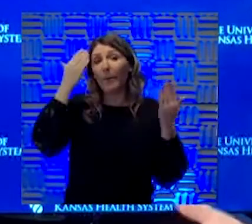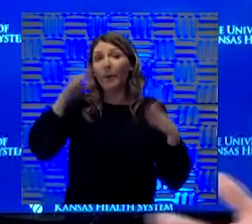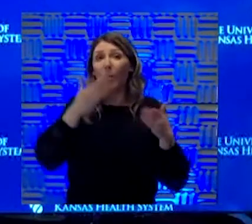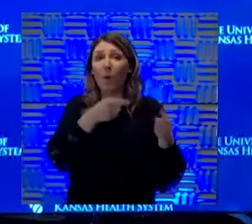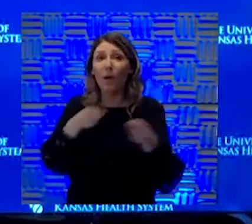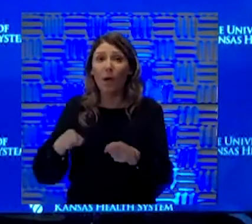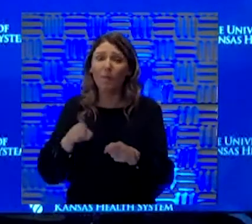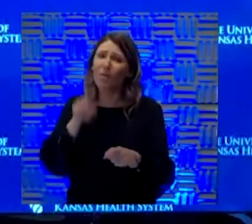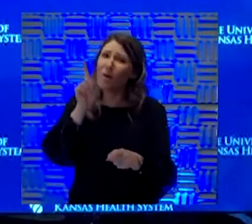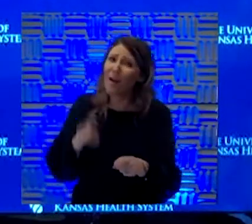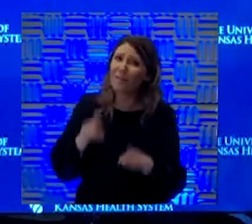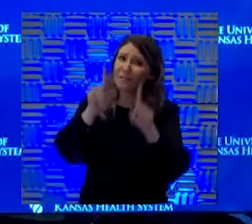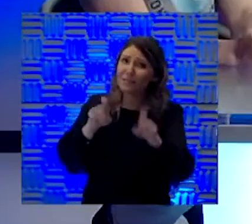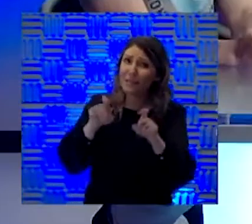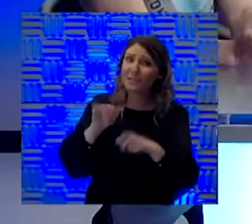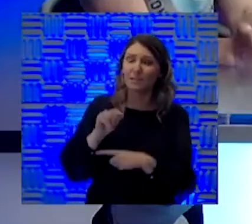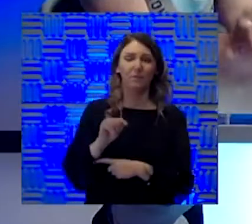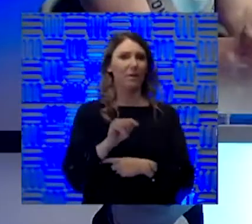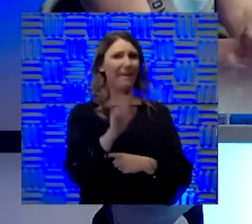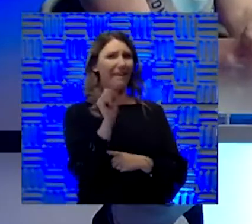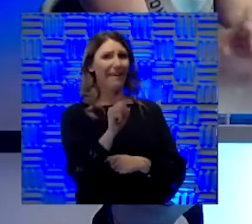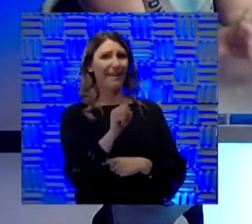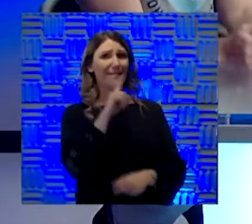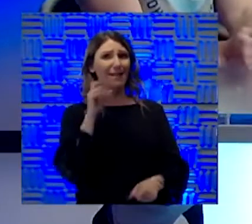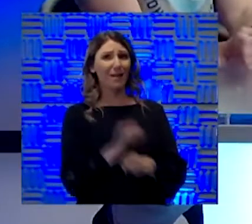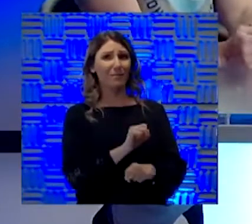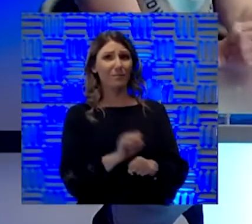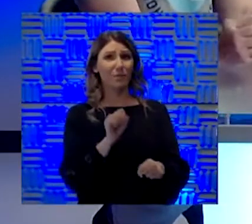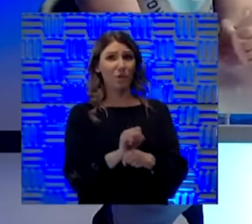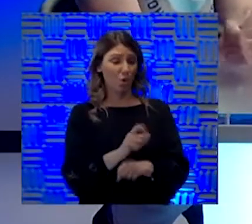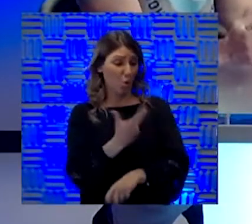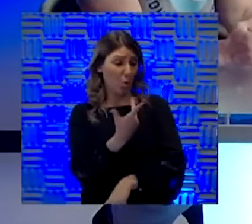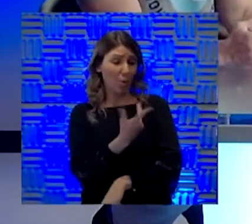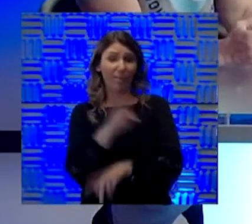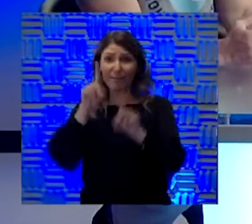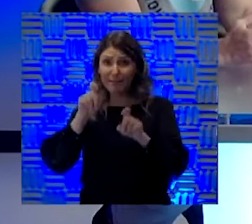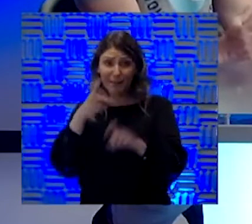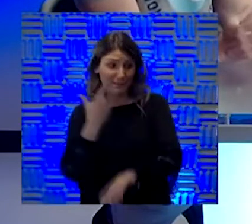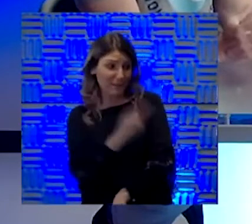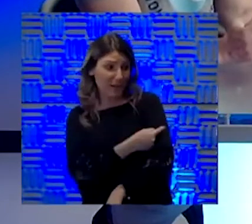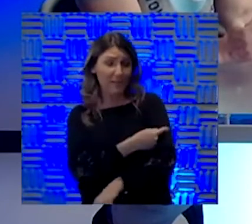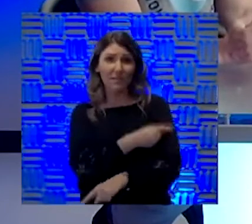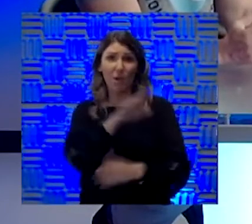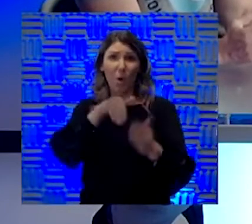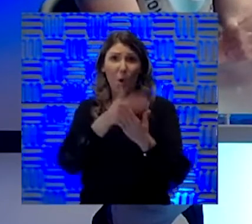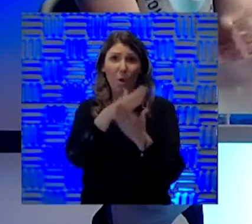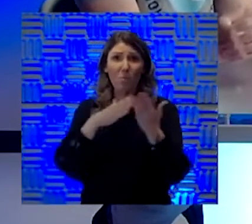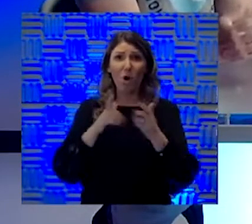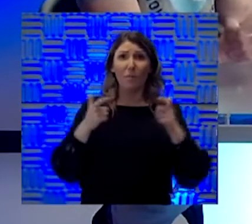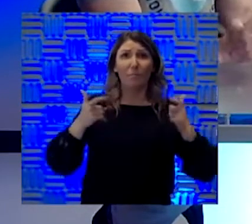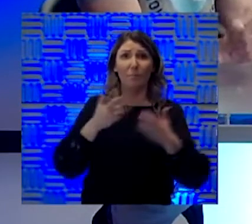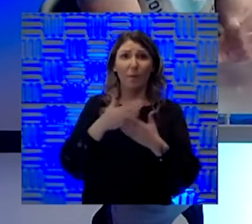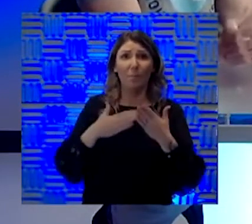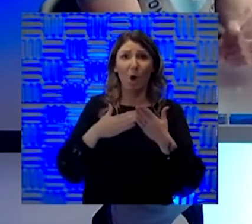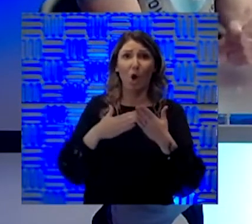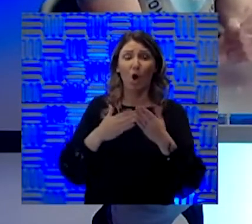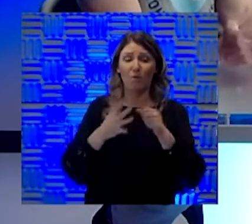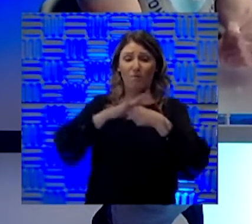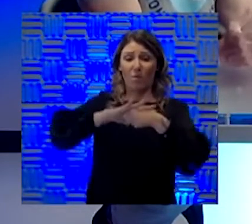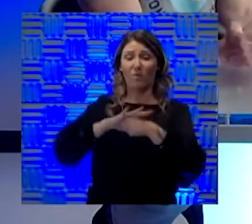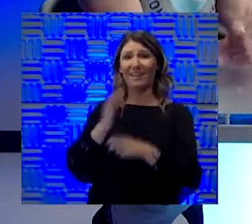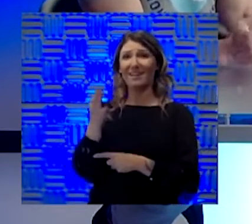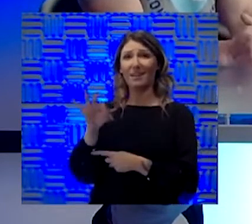Dana. Yeah, absolutely. The testing and the vaccine, they're all part of the same big ball of this